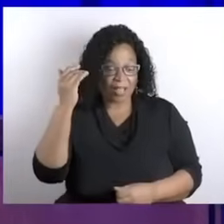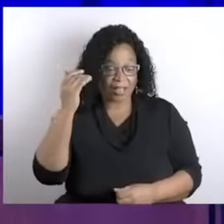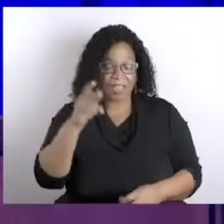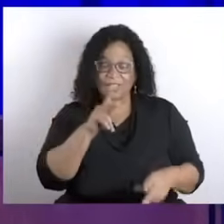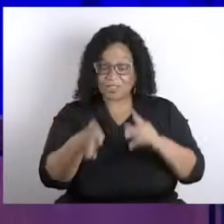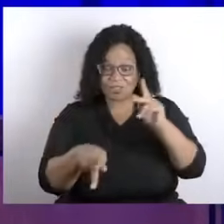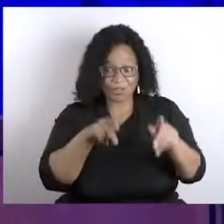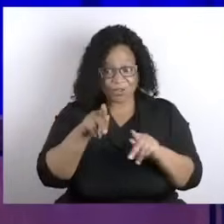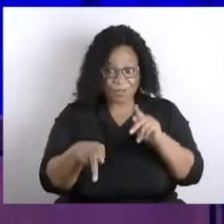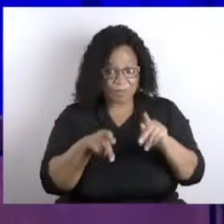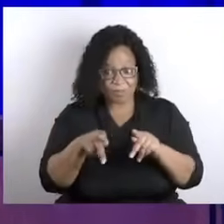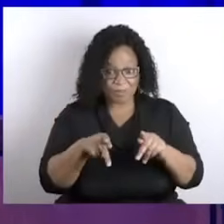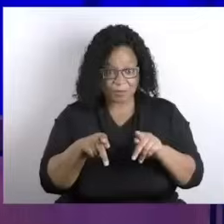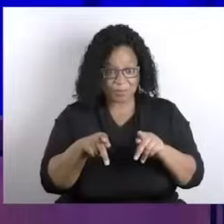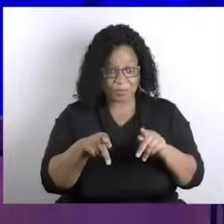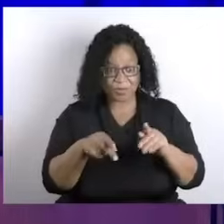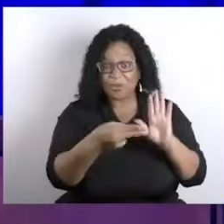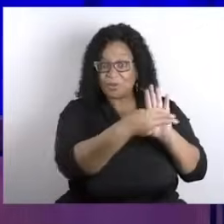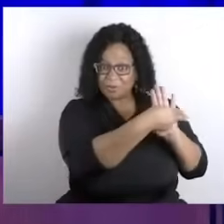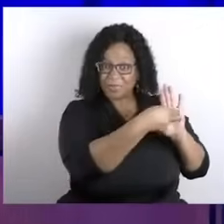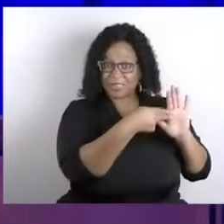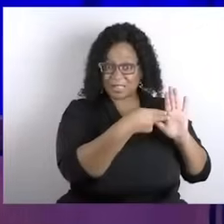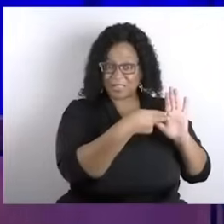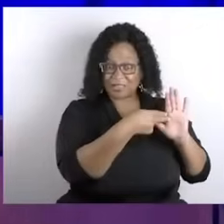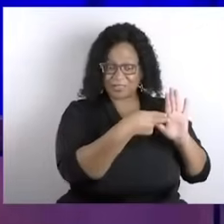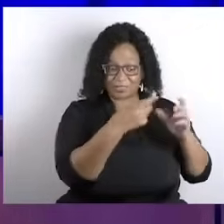you it's not as bad as you think.